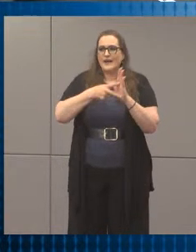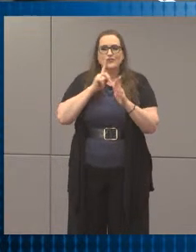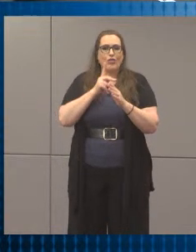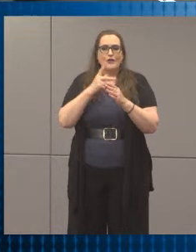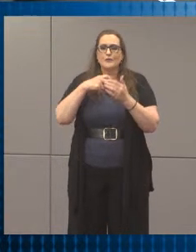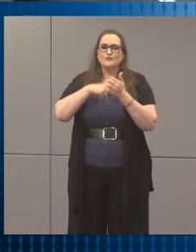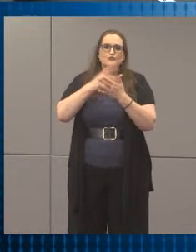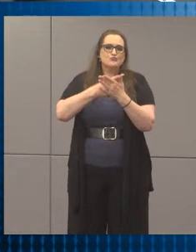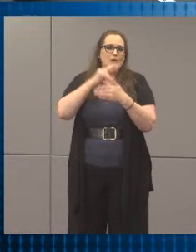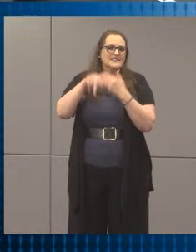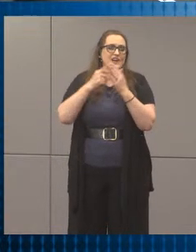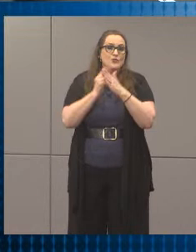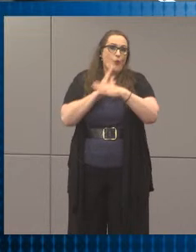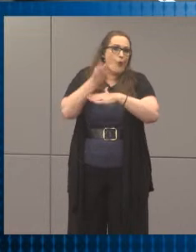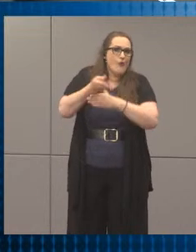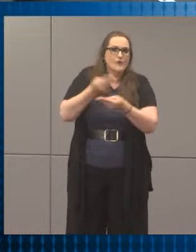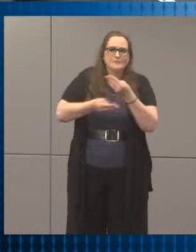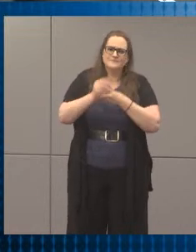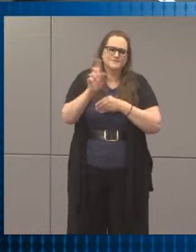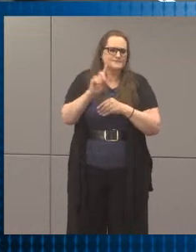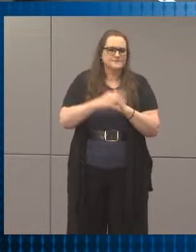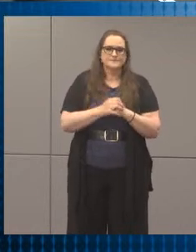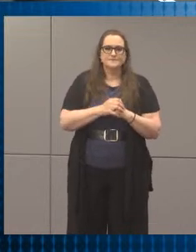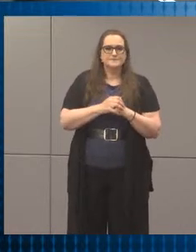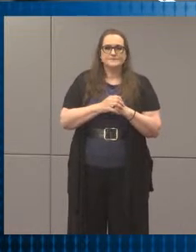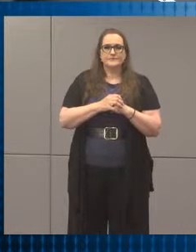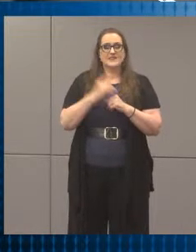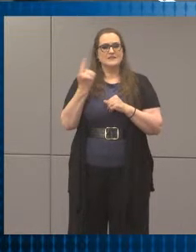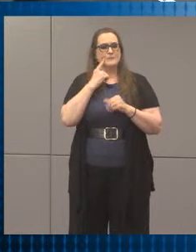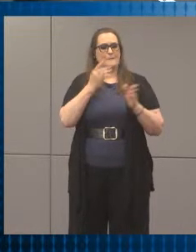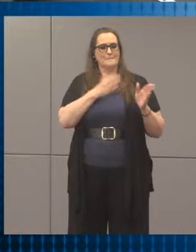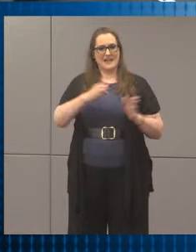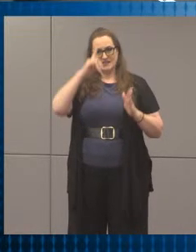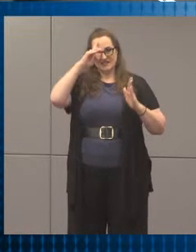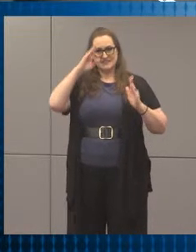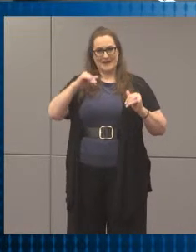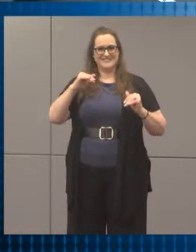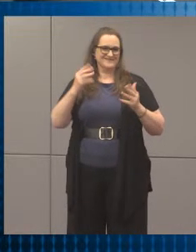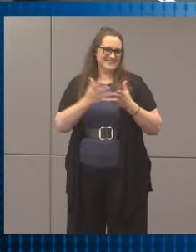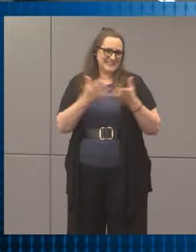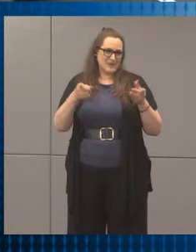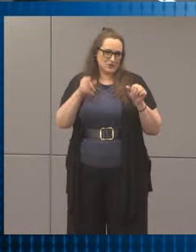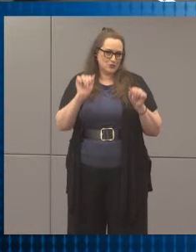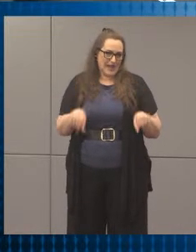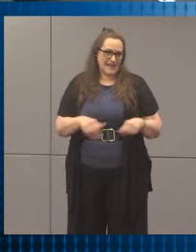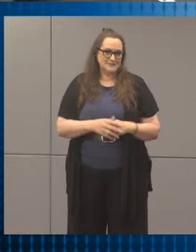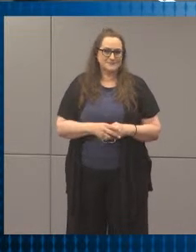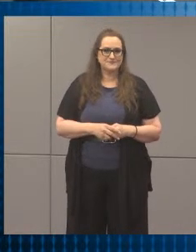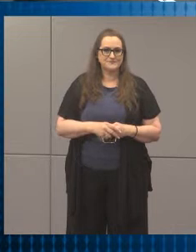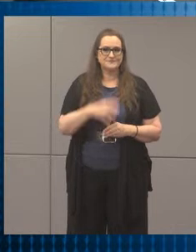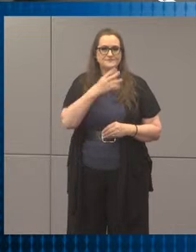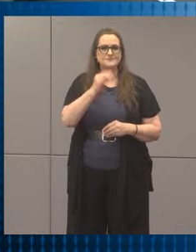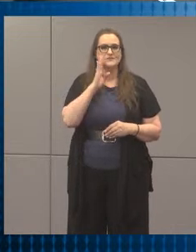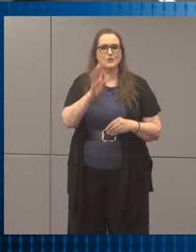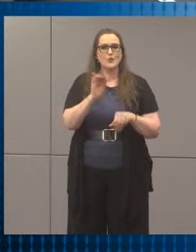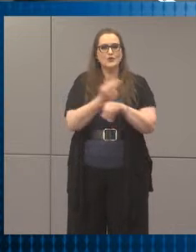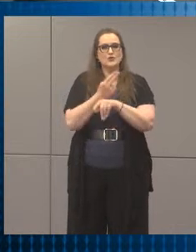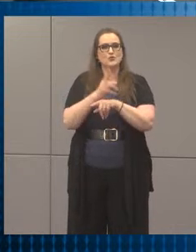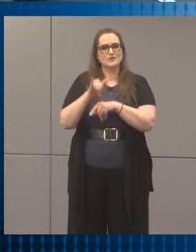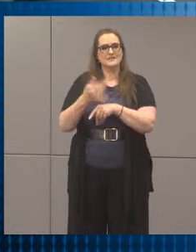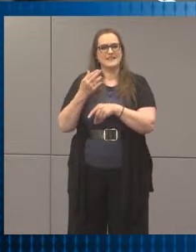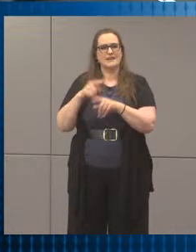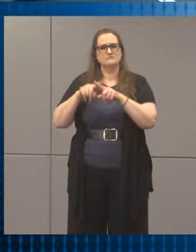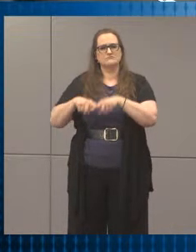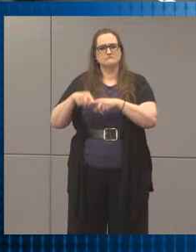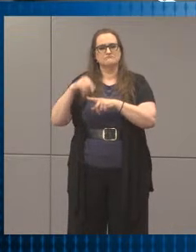over budget. It'll be something that's planned and expected as much as you can, and we'll use those contingencies as